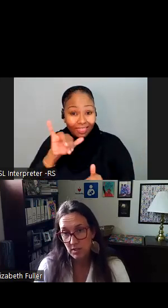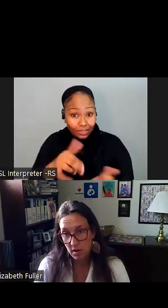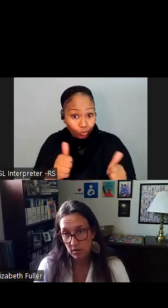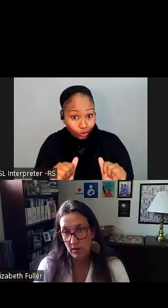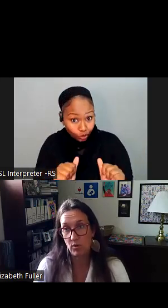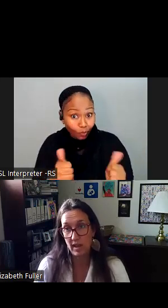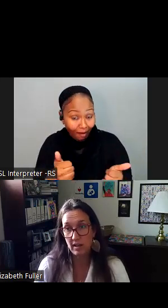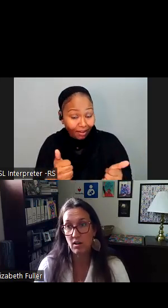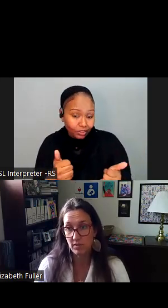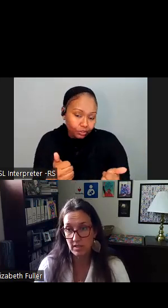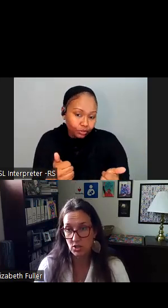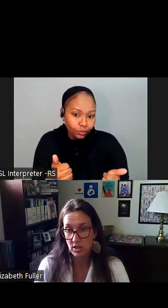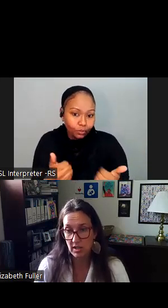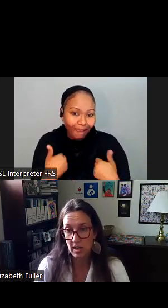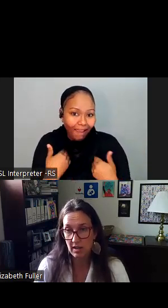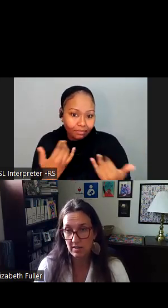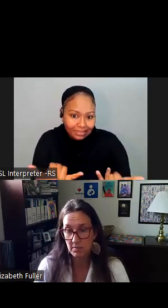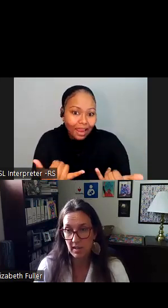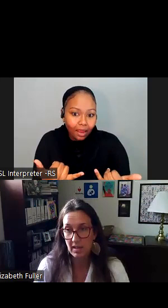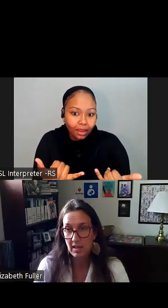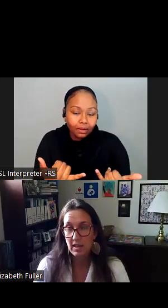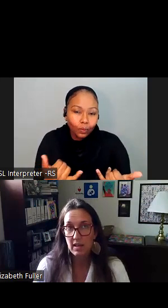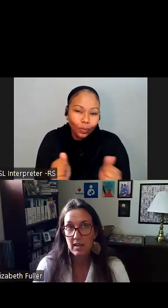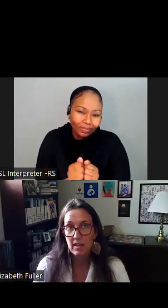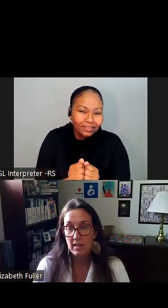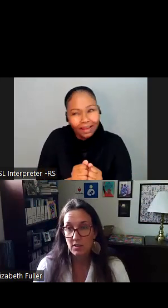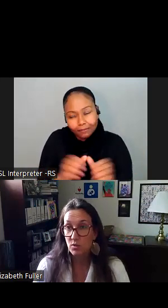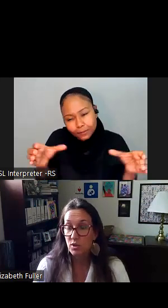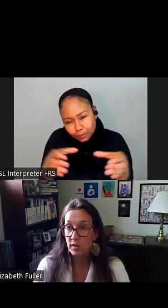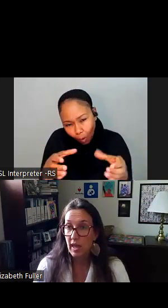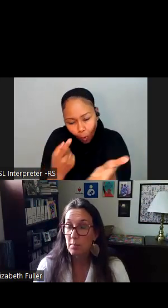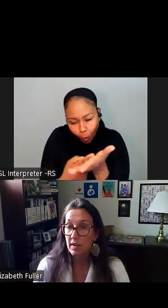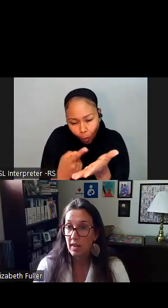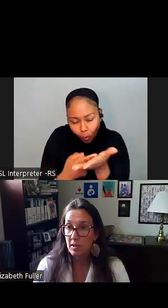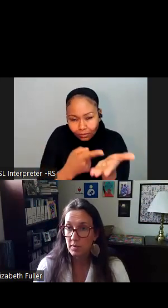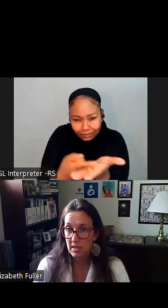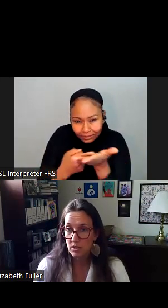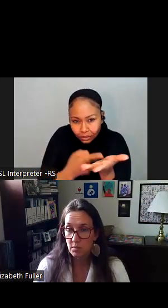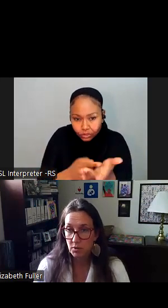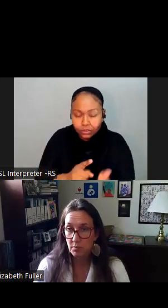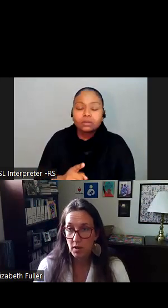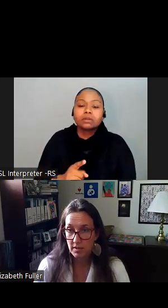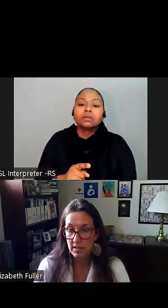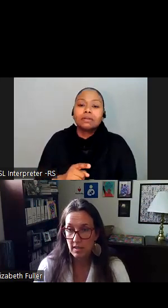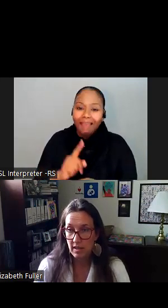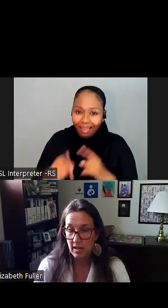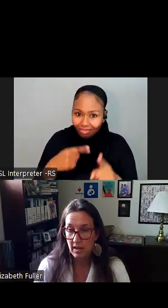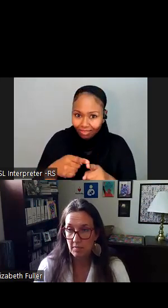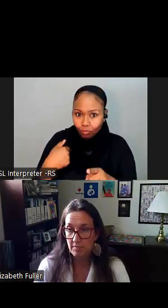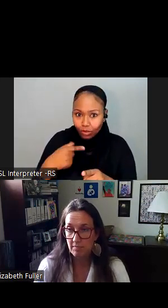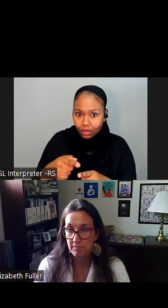of a smaller and organic conversation, something that could really happen and then potentially build policy